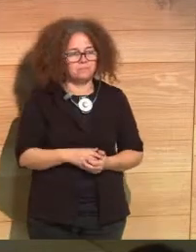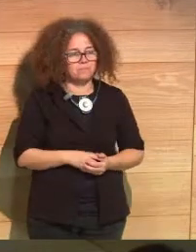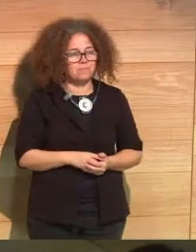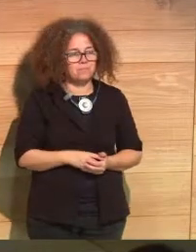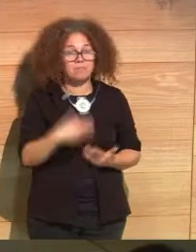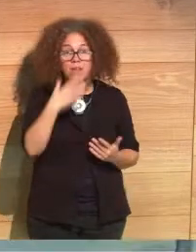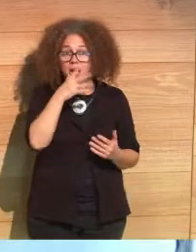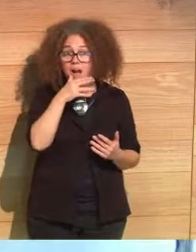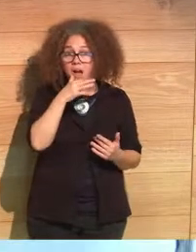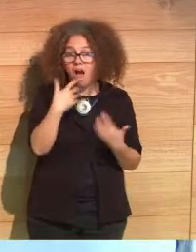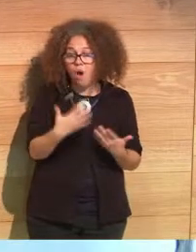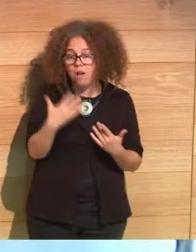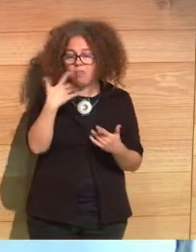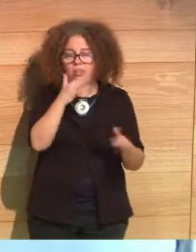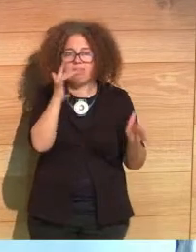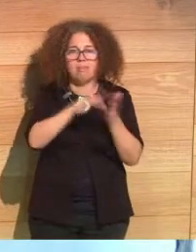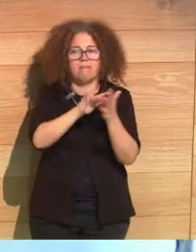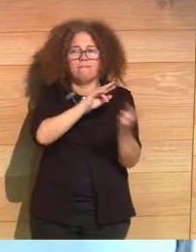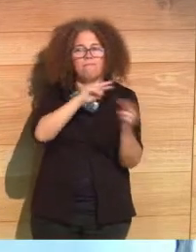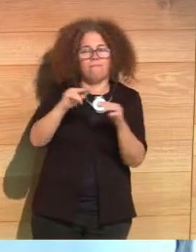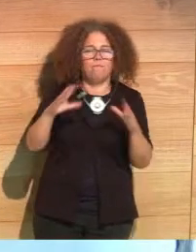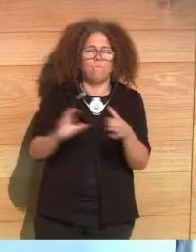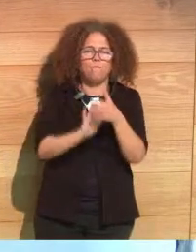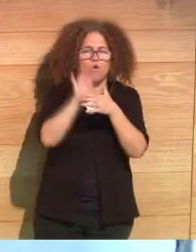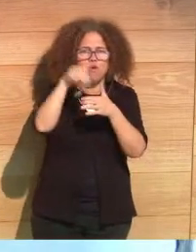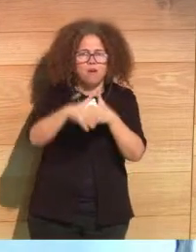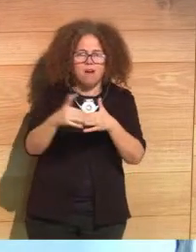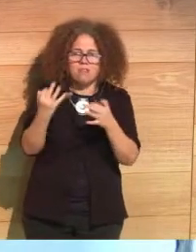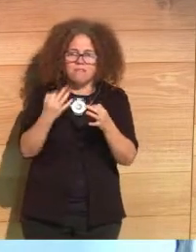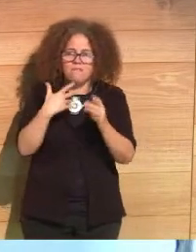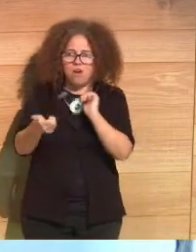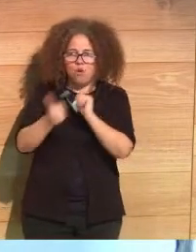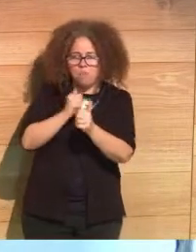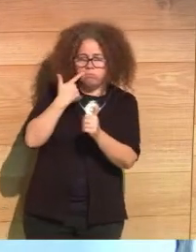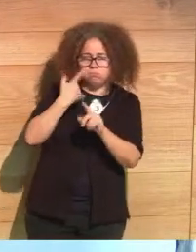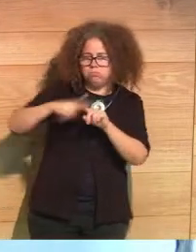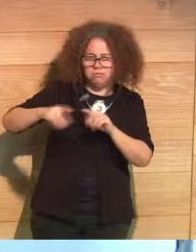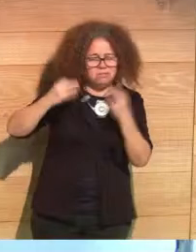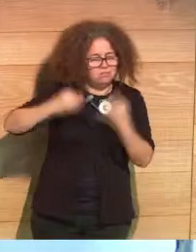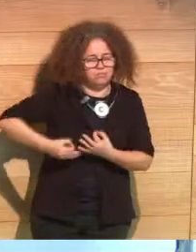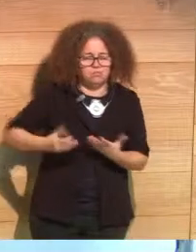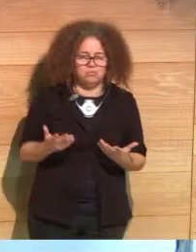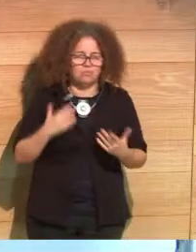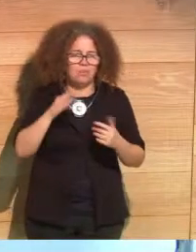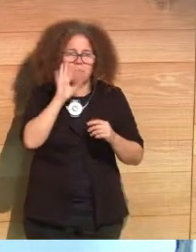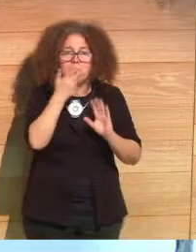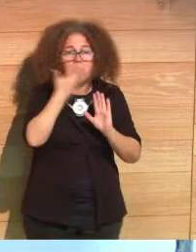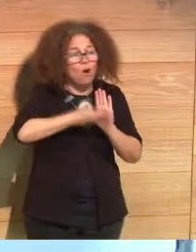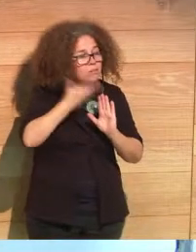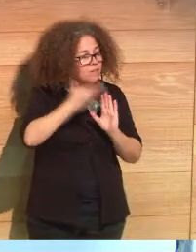for sure be very different, but it has its own charm. And I think it's important what